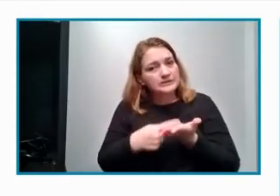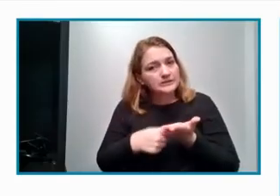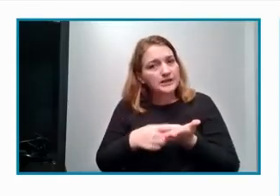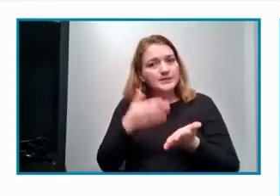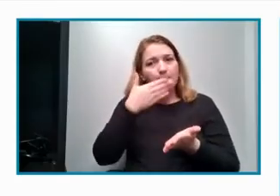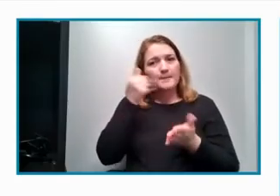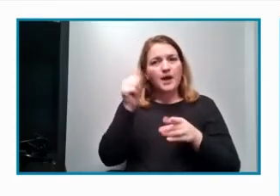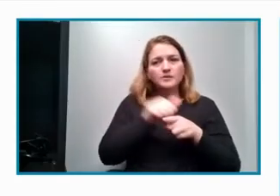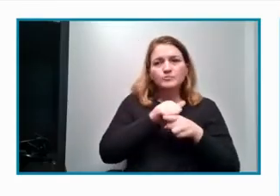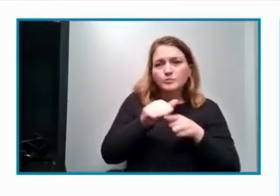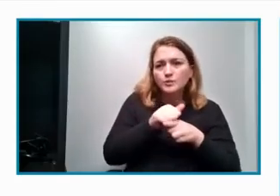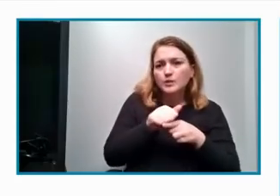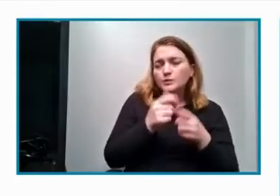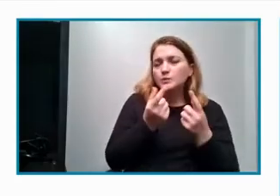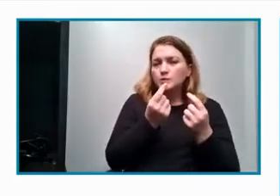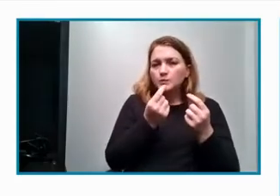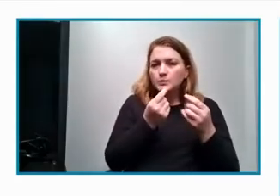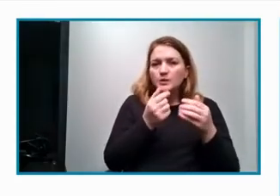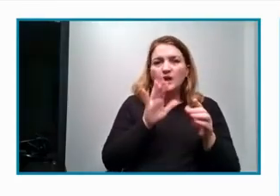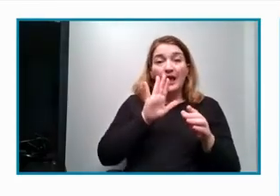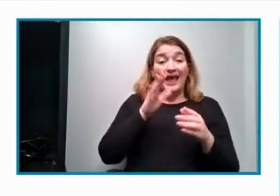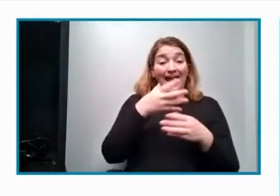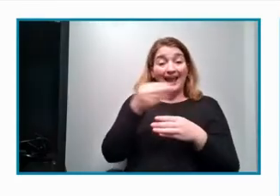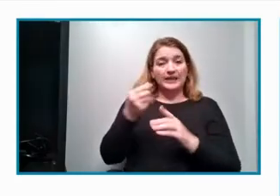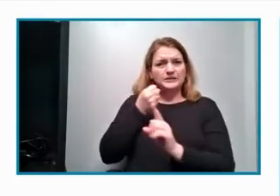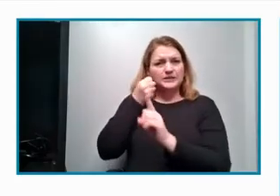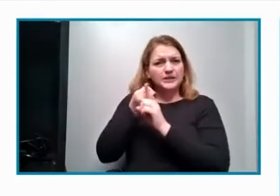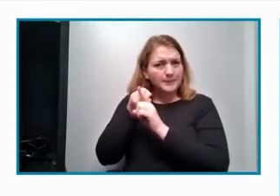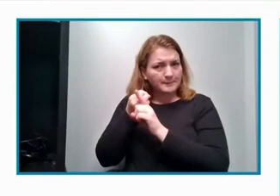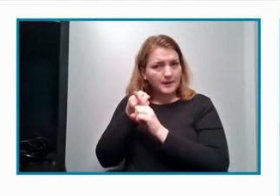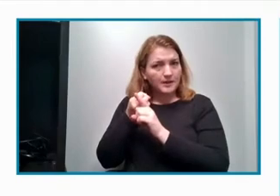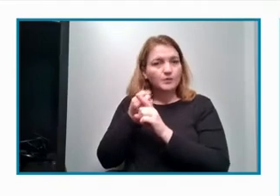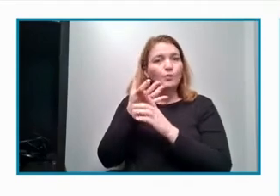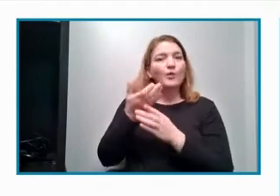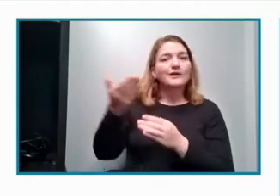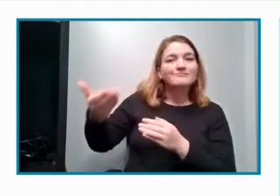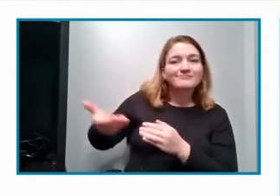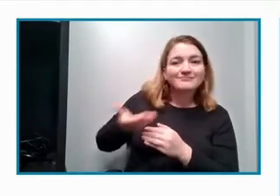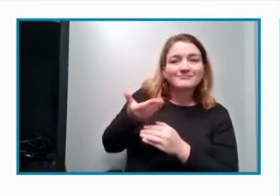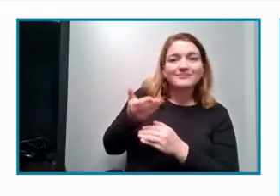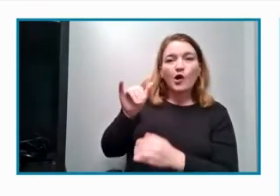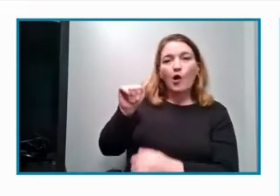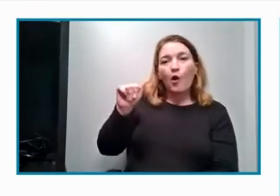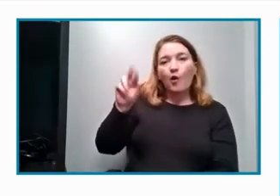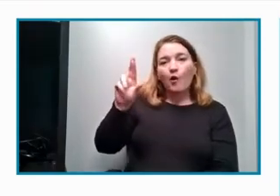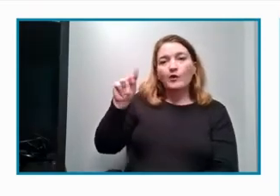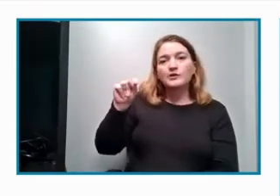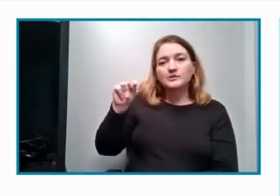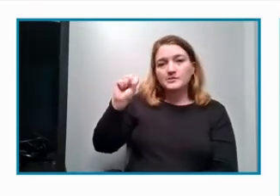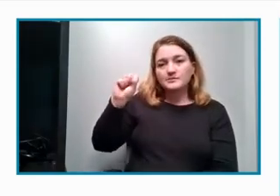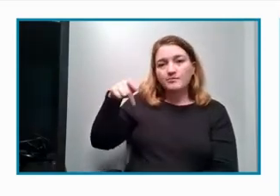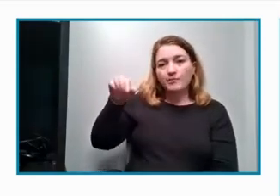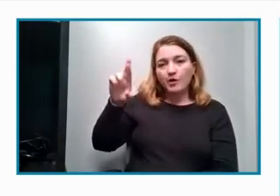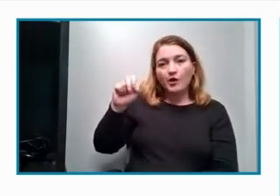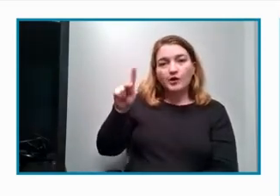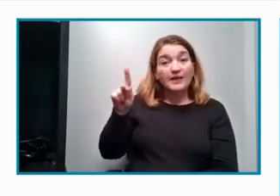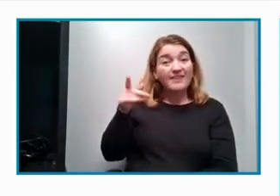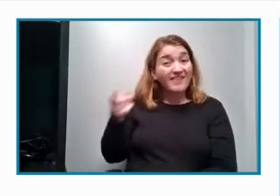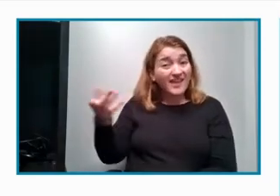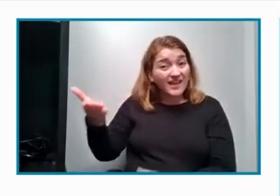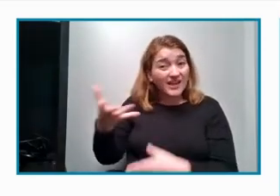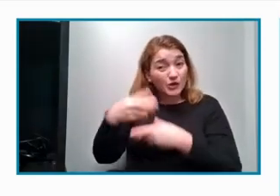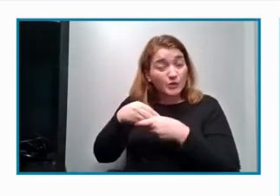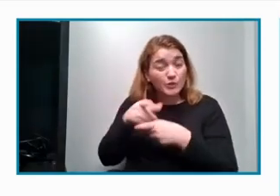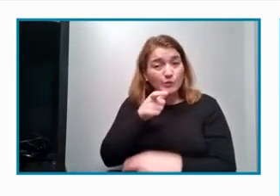impact, I'd like to bring on ArtSpark, as they included Denise, who is both a veteran and a